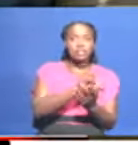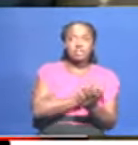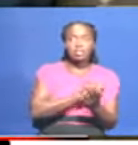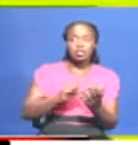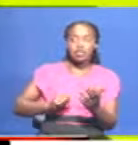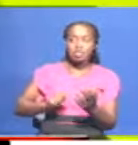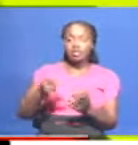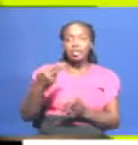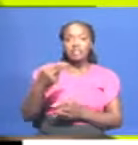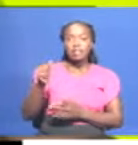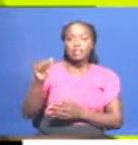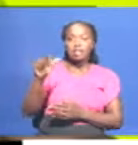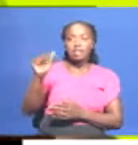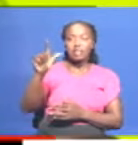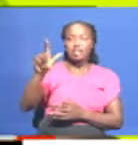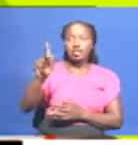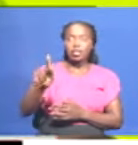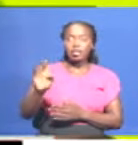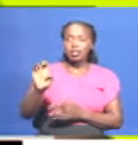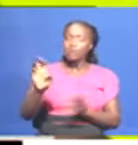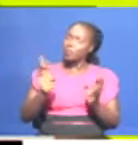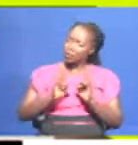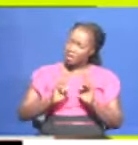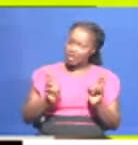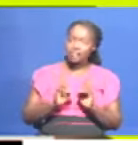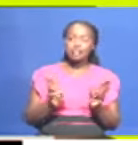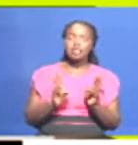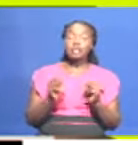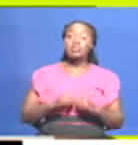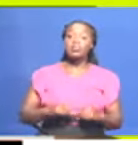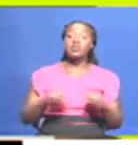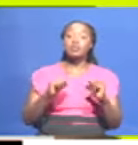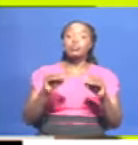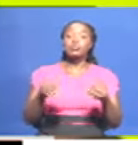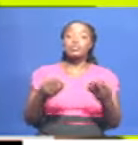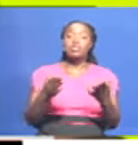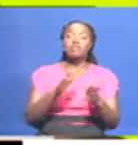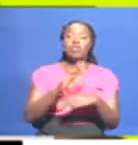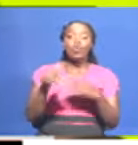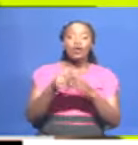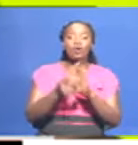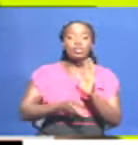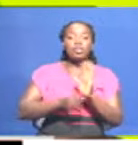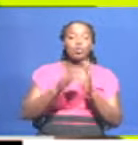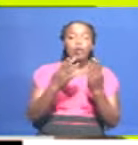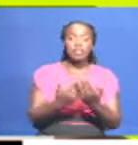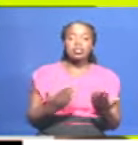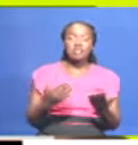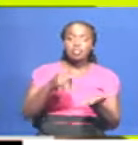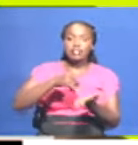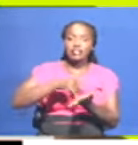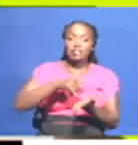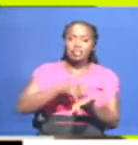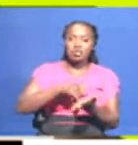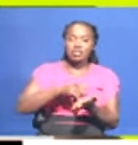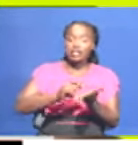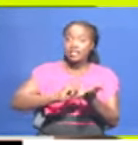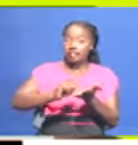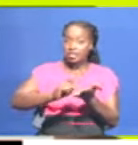of KANU. Jipanga, and we were able to submit all the required documents, including signatures